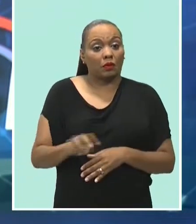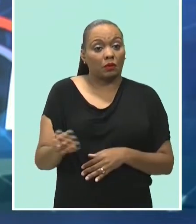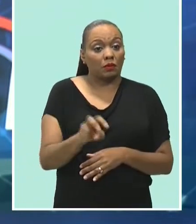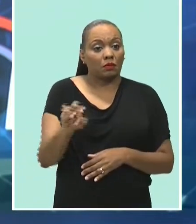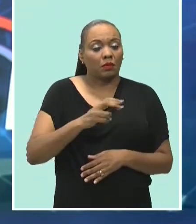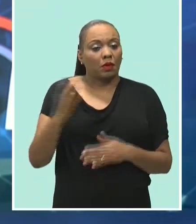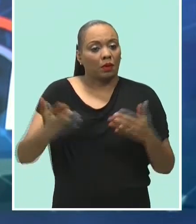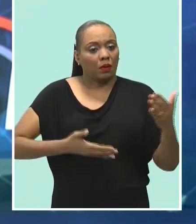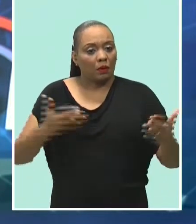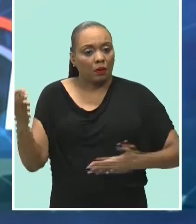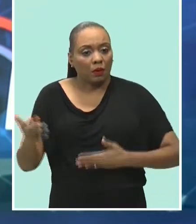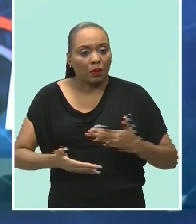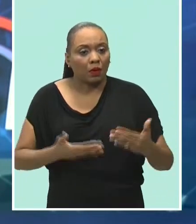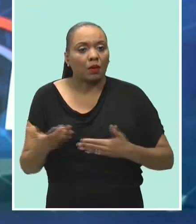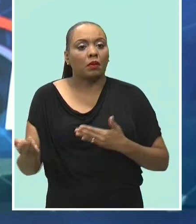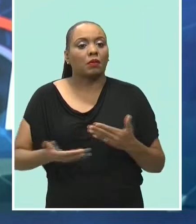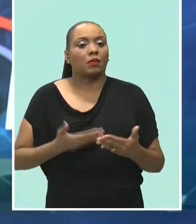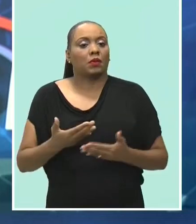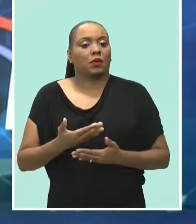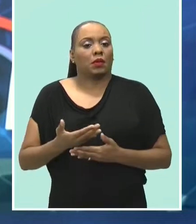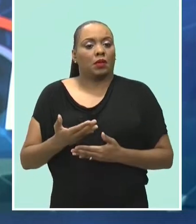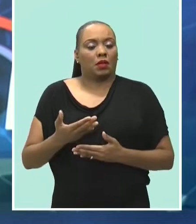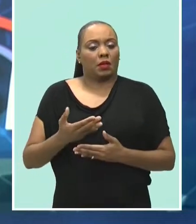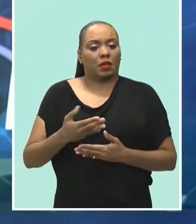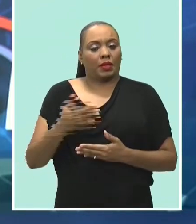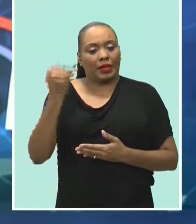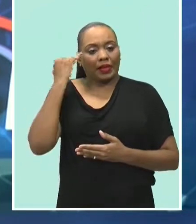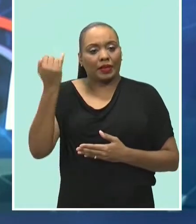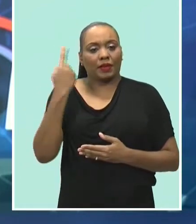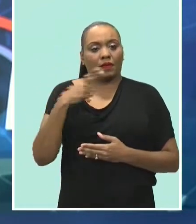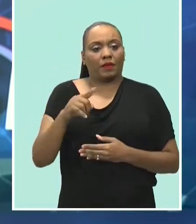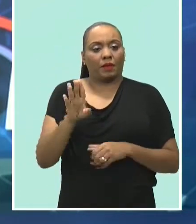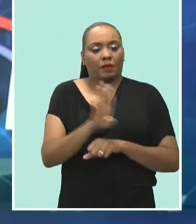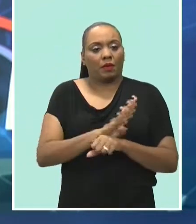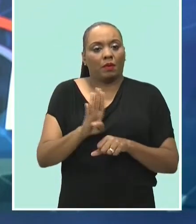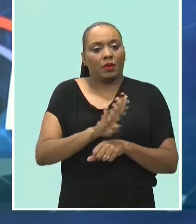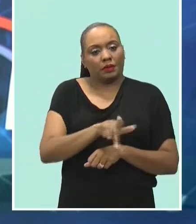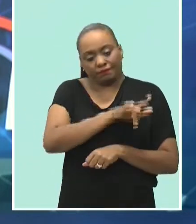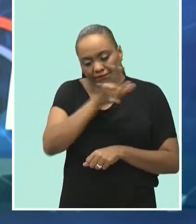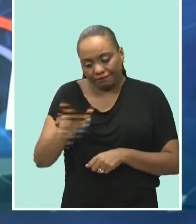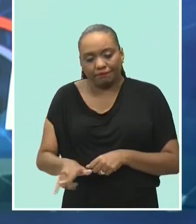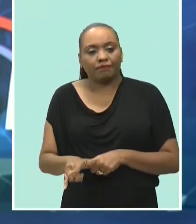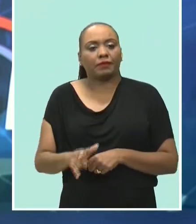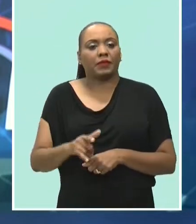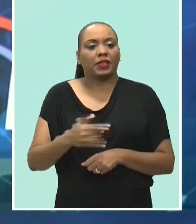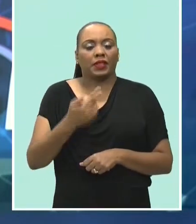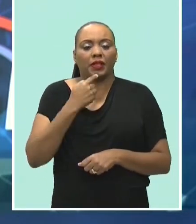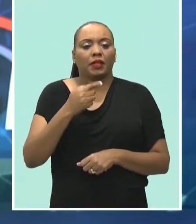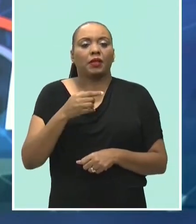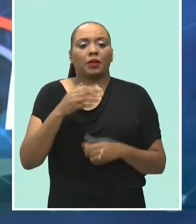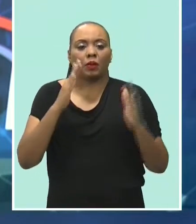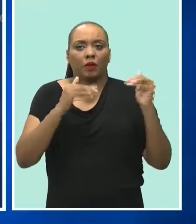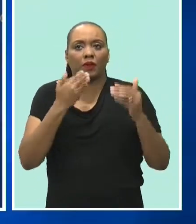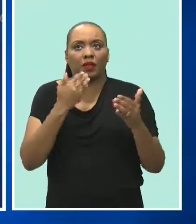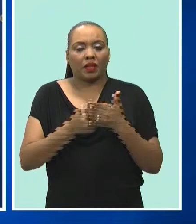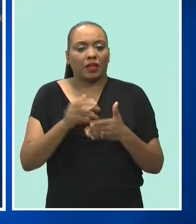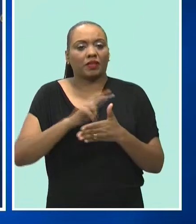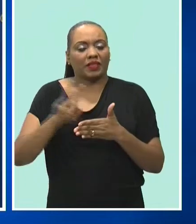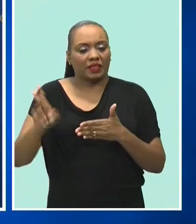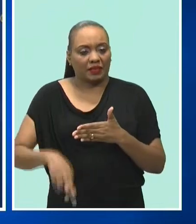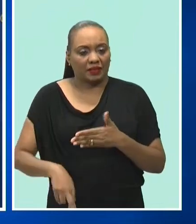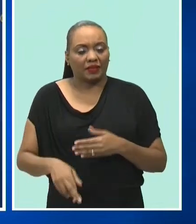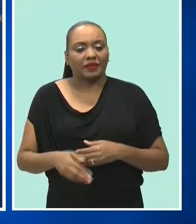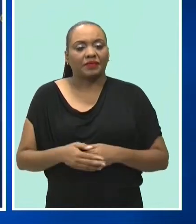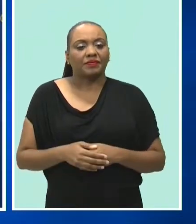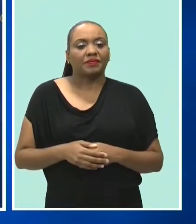Simmons welcomes efforts by Barbados to reach across the Atlantic towards Africa. He expects good results. The